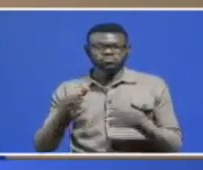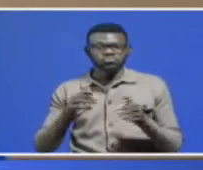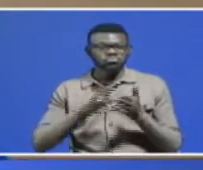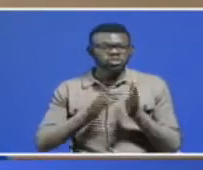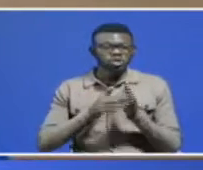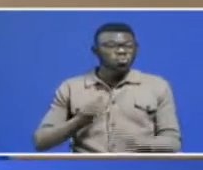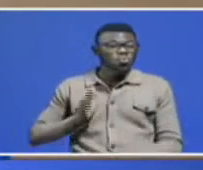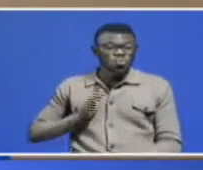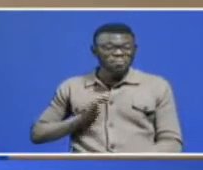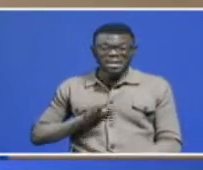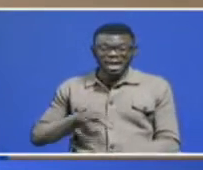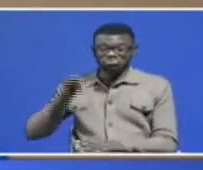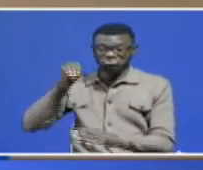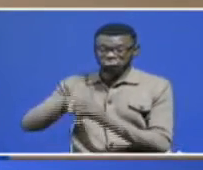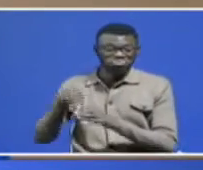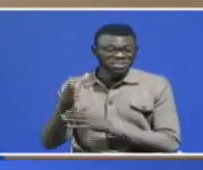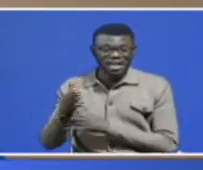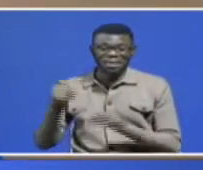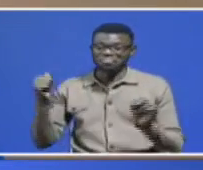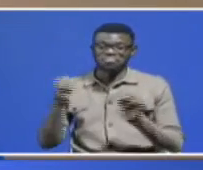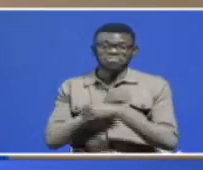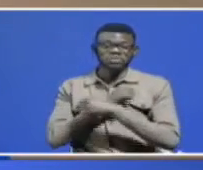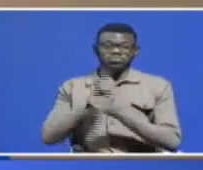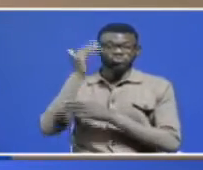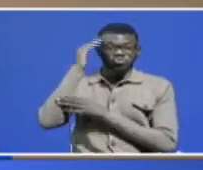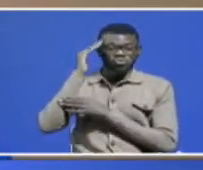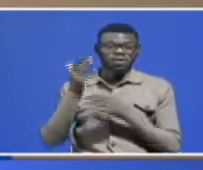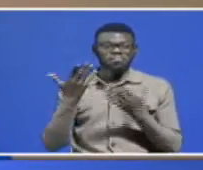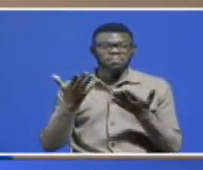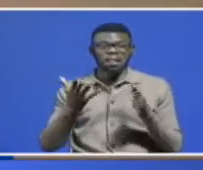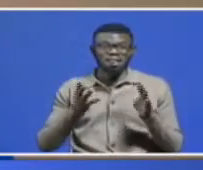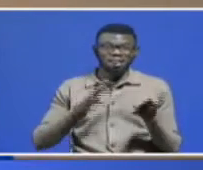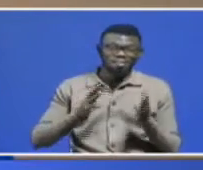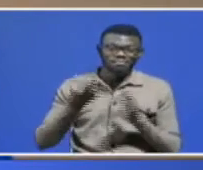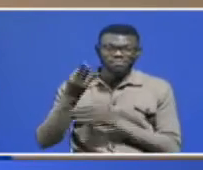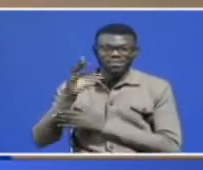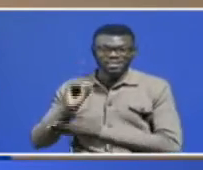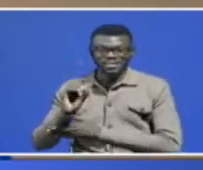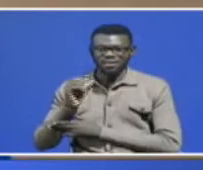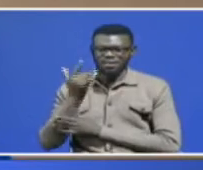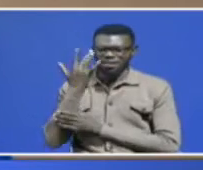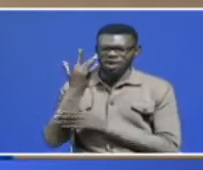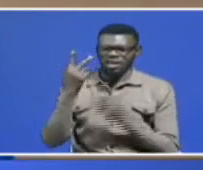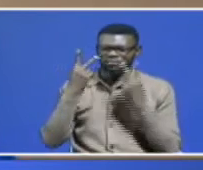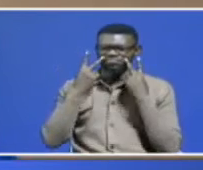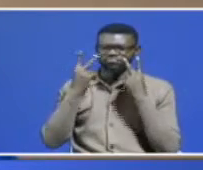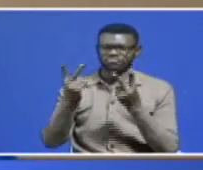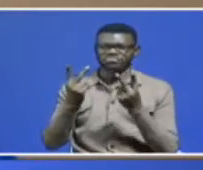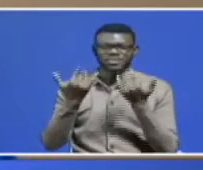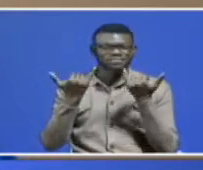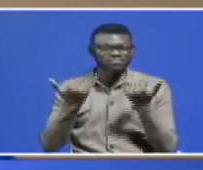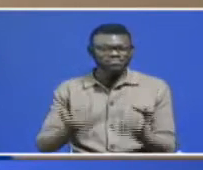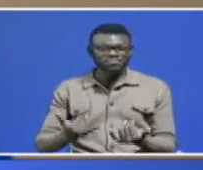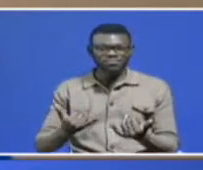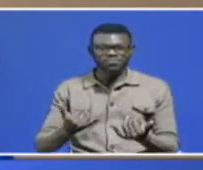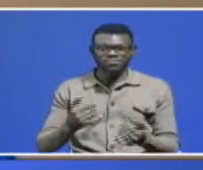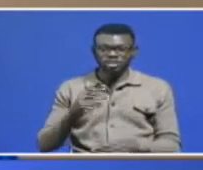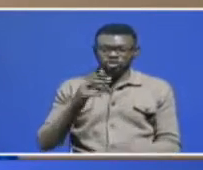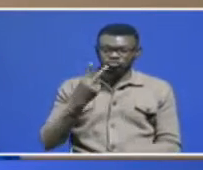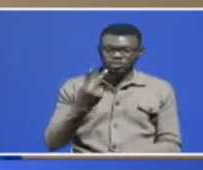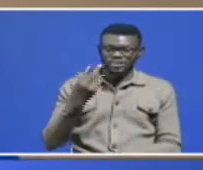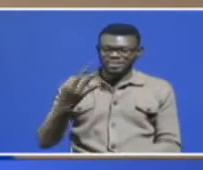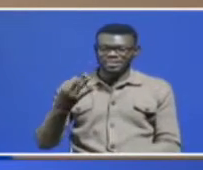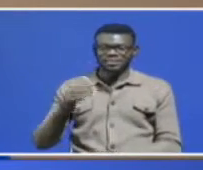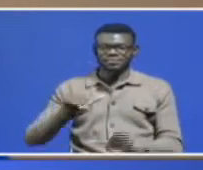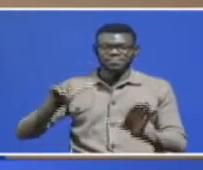have women. It is possible that we can get maybe 30, going by the ratio that we have today, where we have only 23